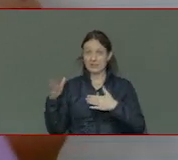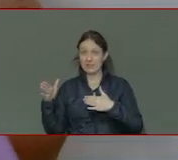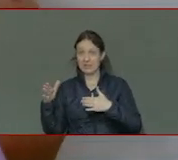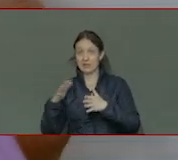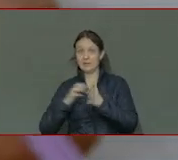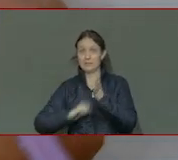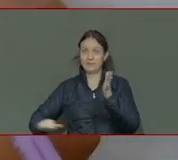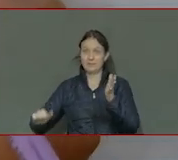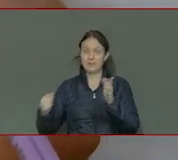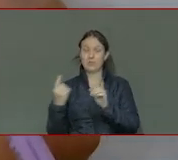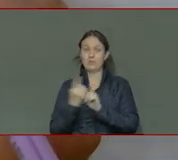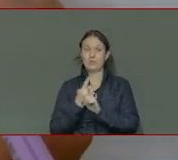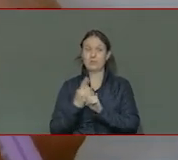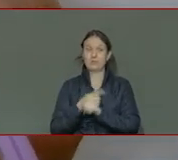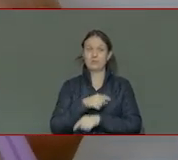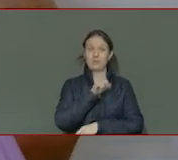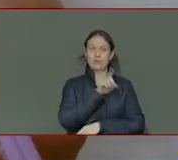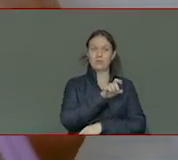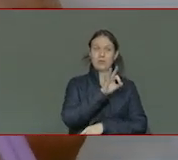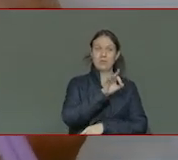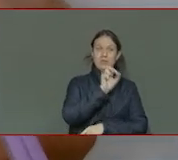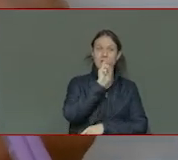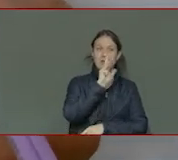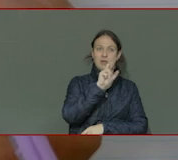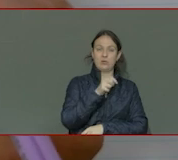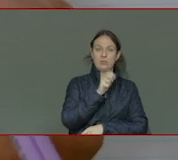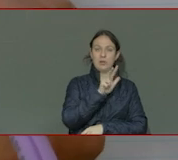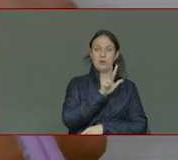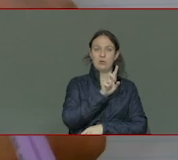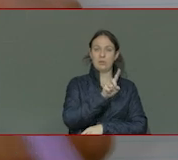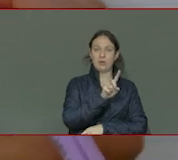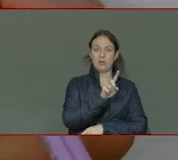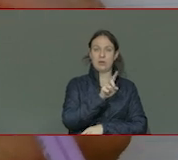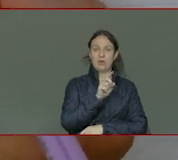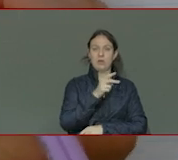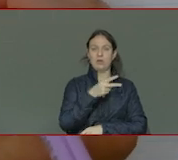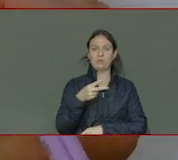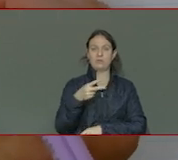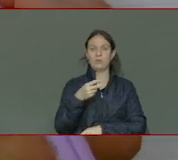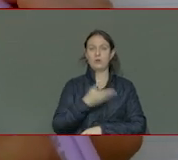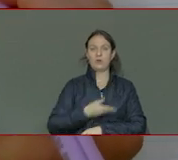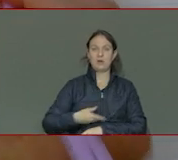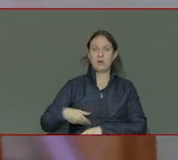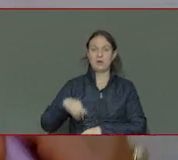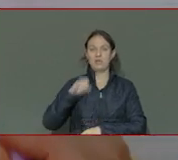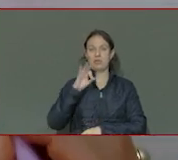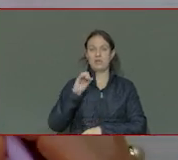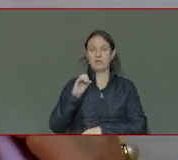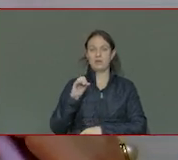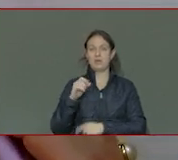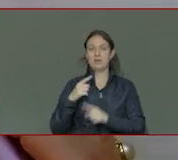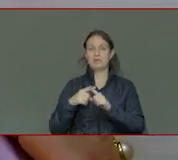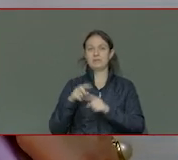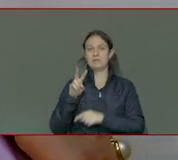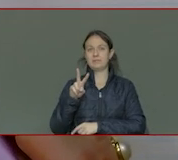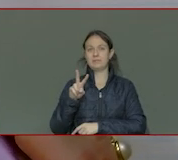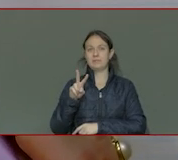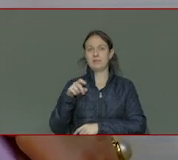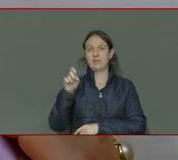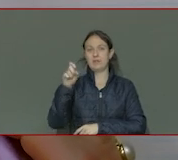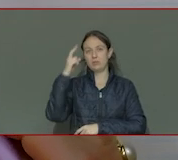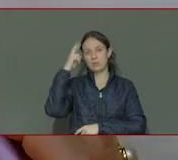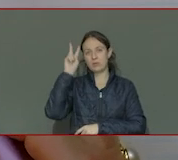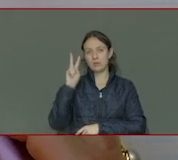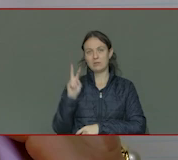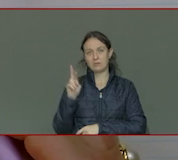139.81 equals half times 30 times Vf squared, because I must